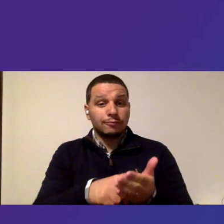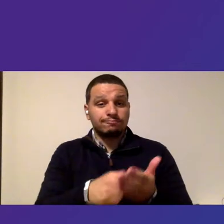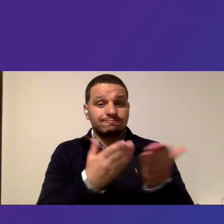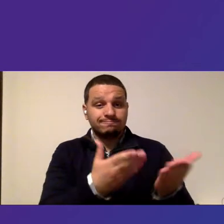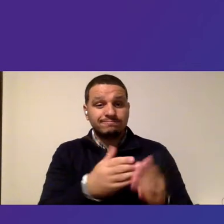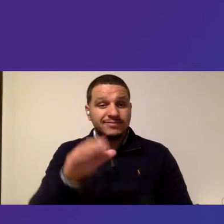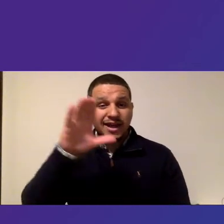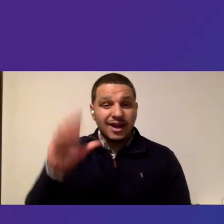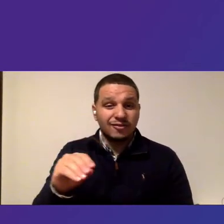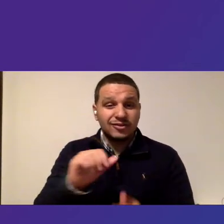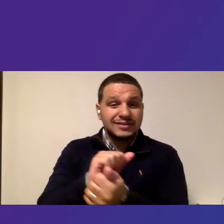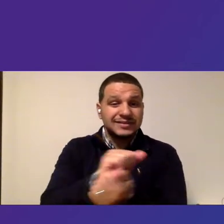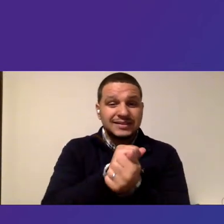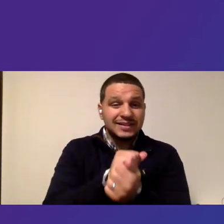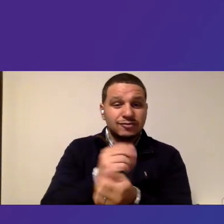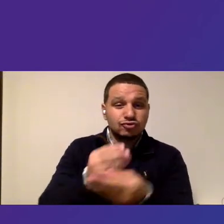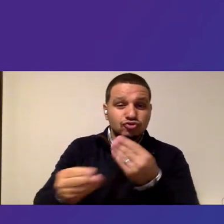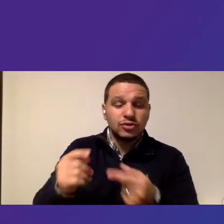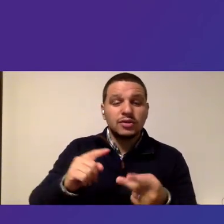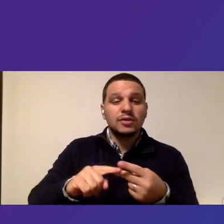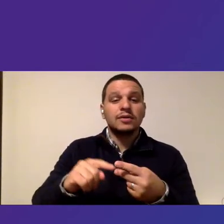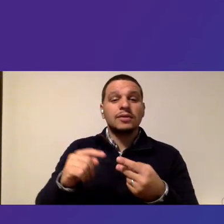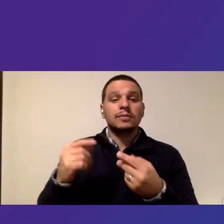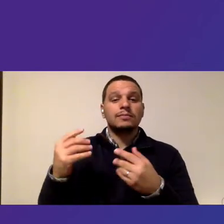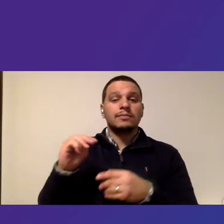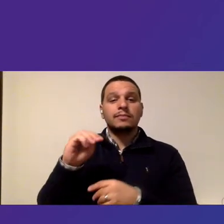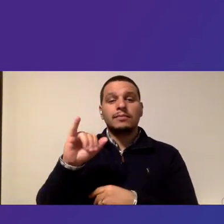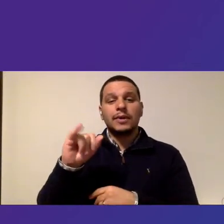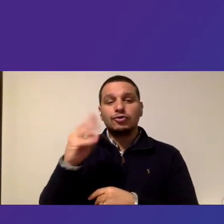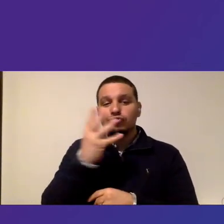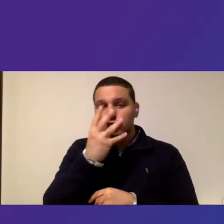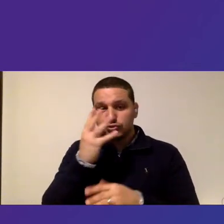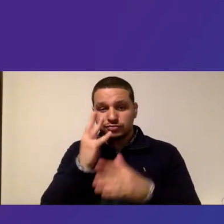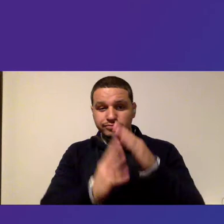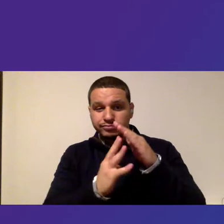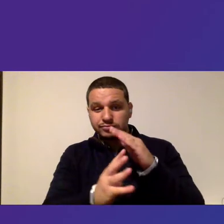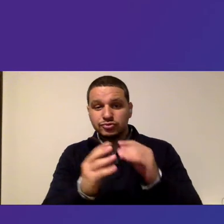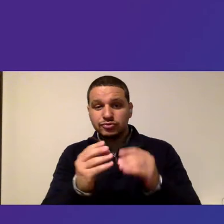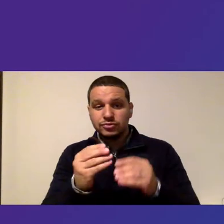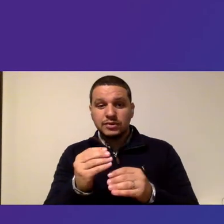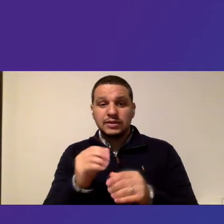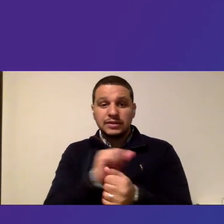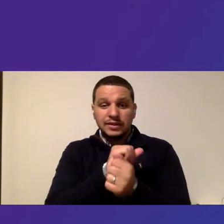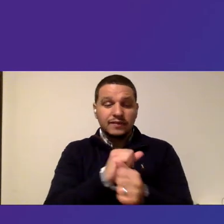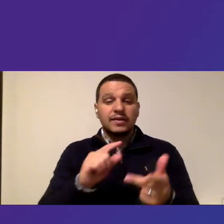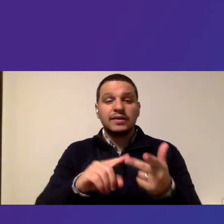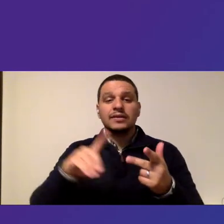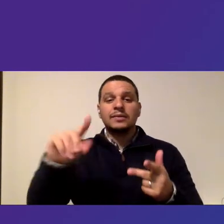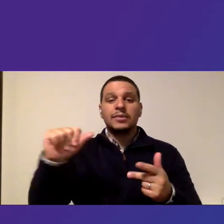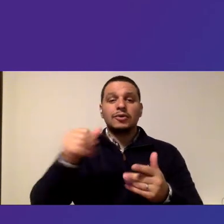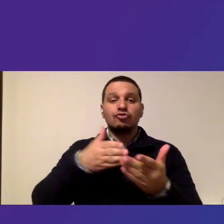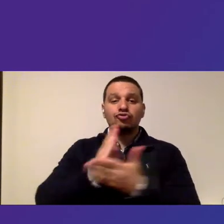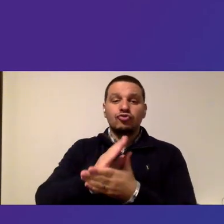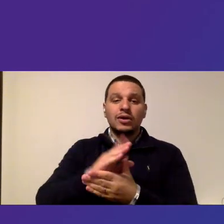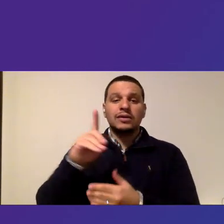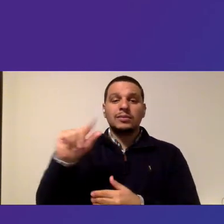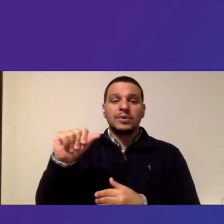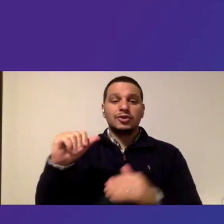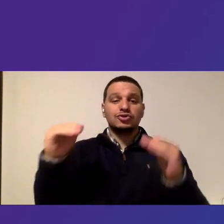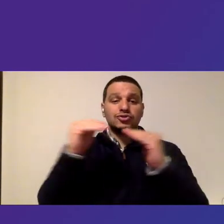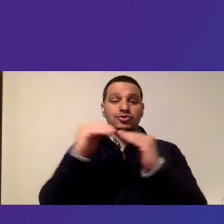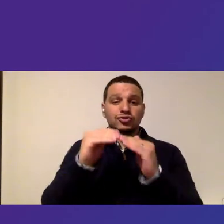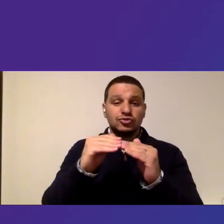slave trade, migration and immigration patterns, the disability rights and disability justice movements, and